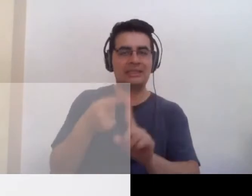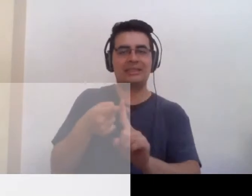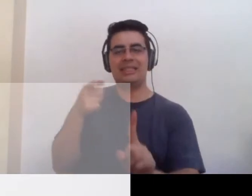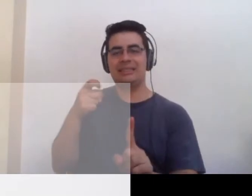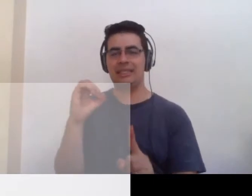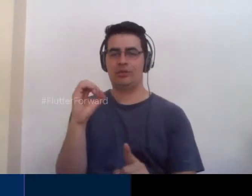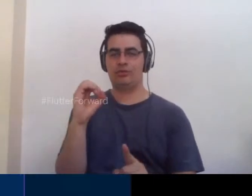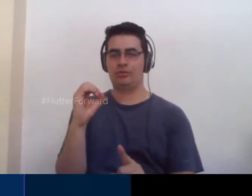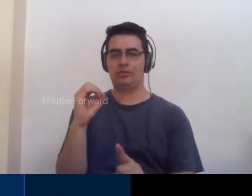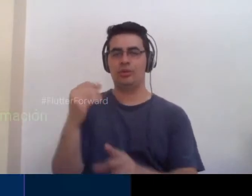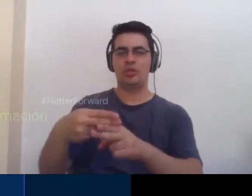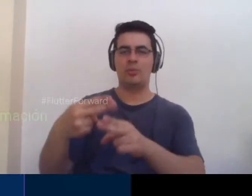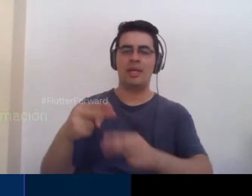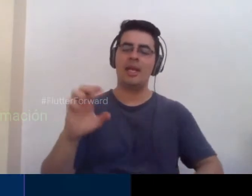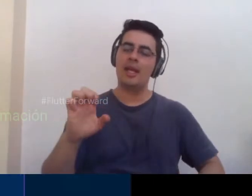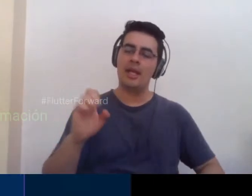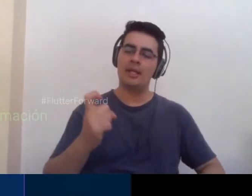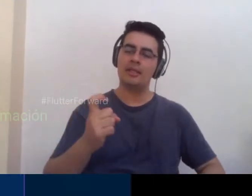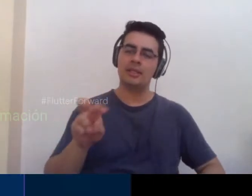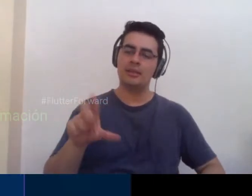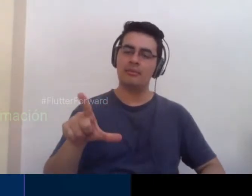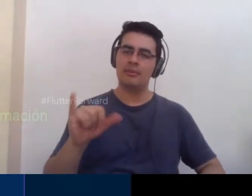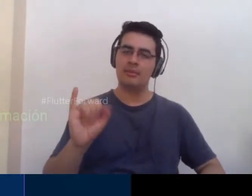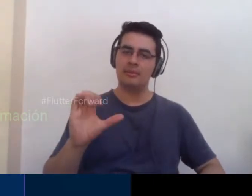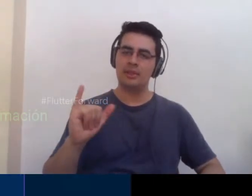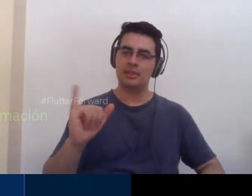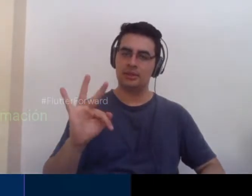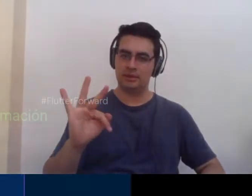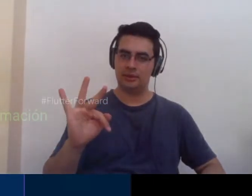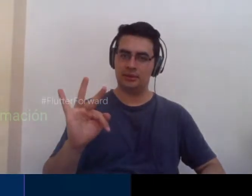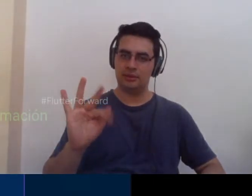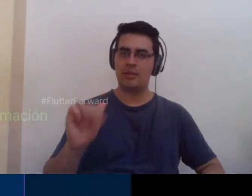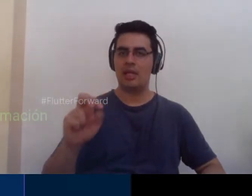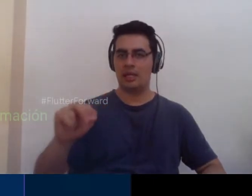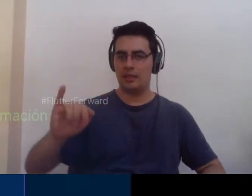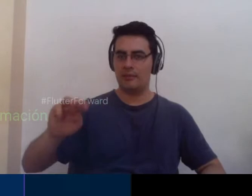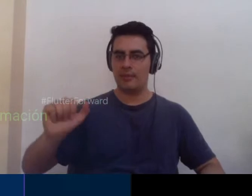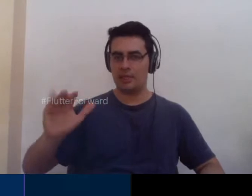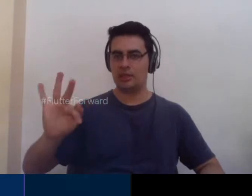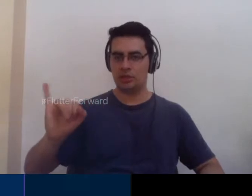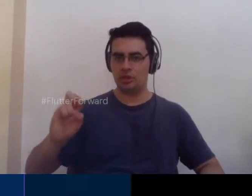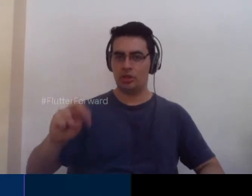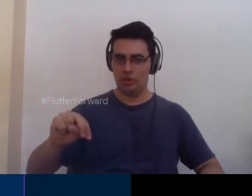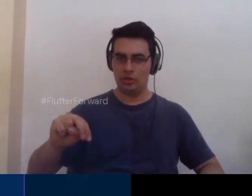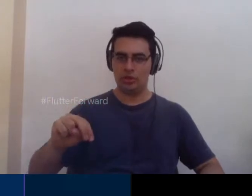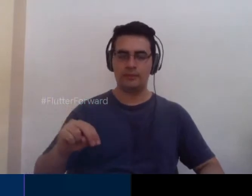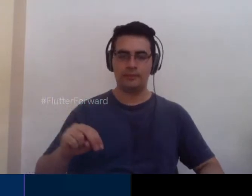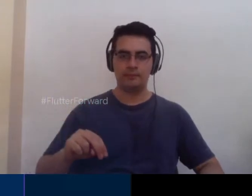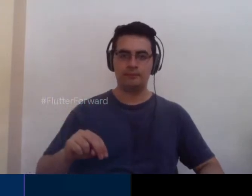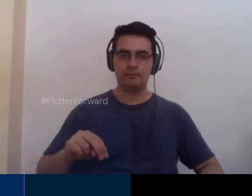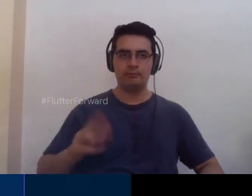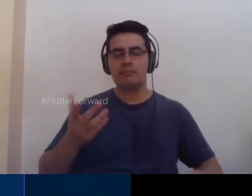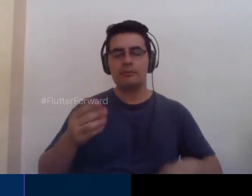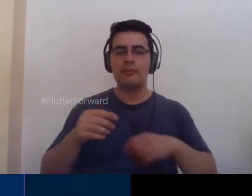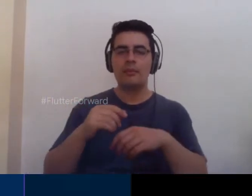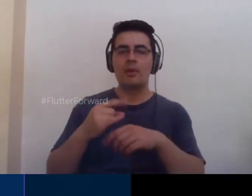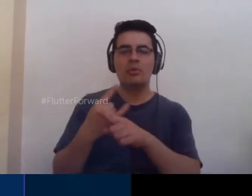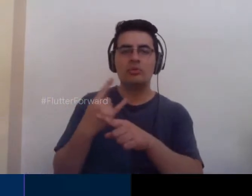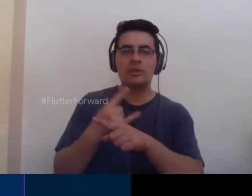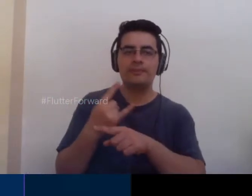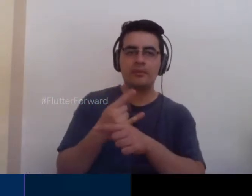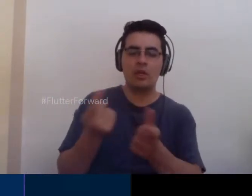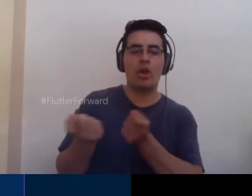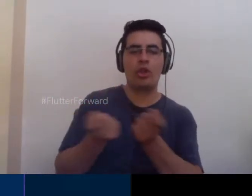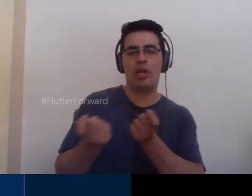animations. Explicit animations use animation controllers, which, as you probably guessed, let us control